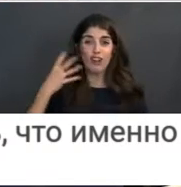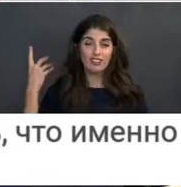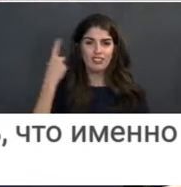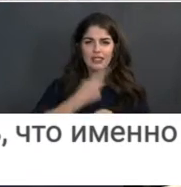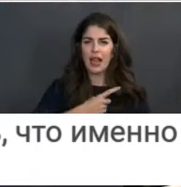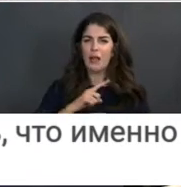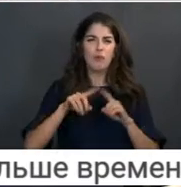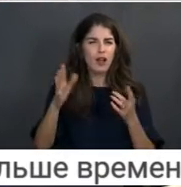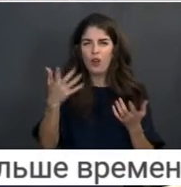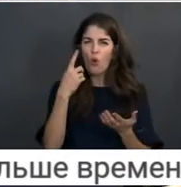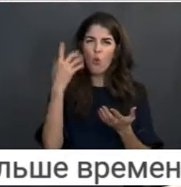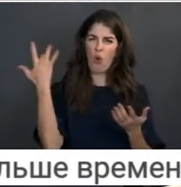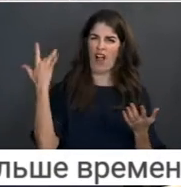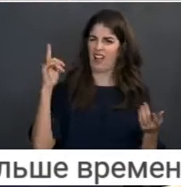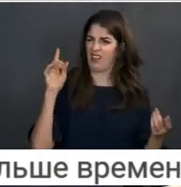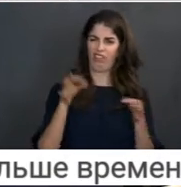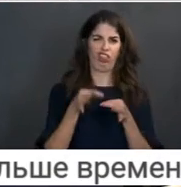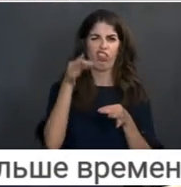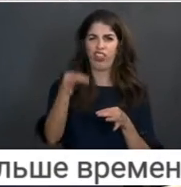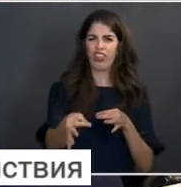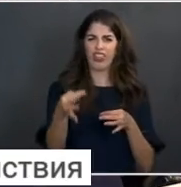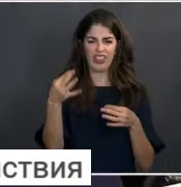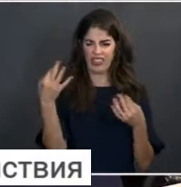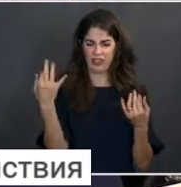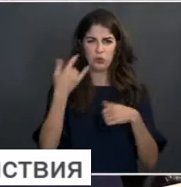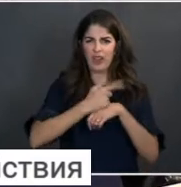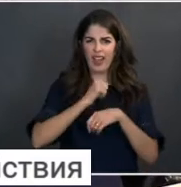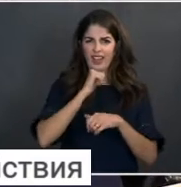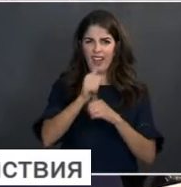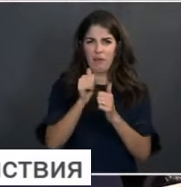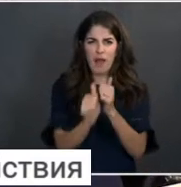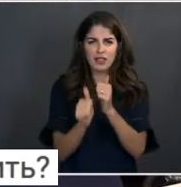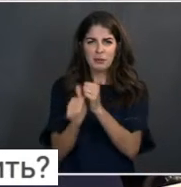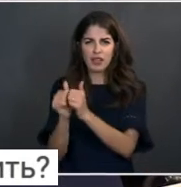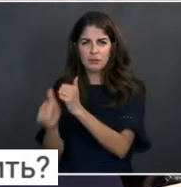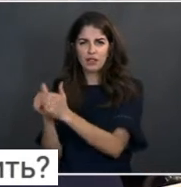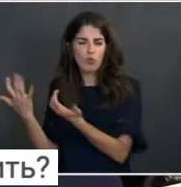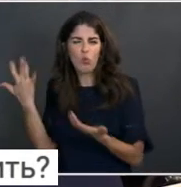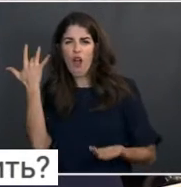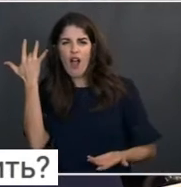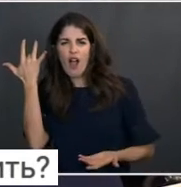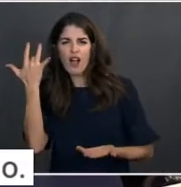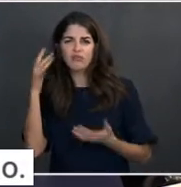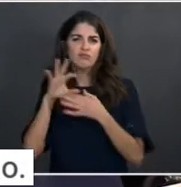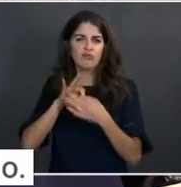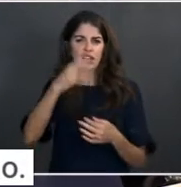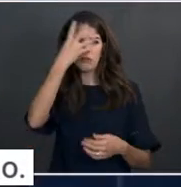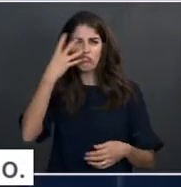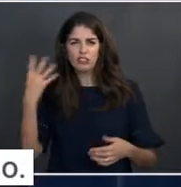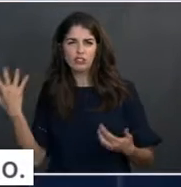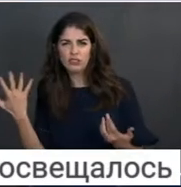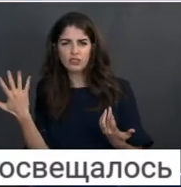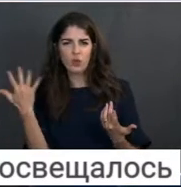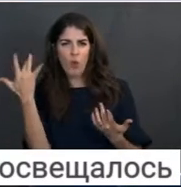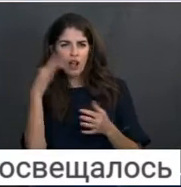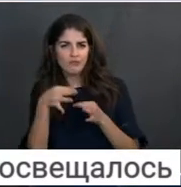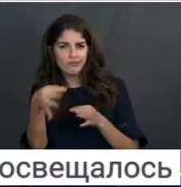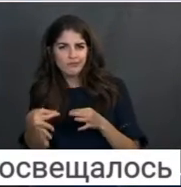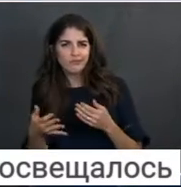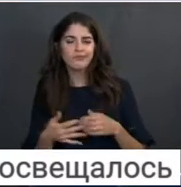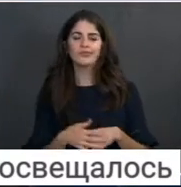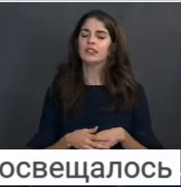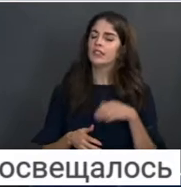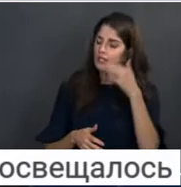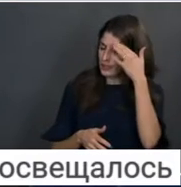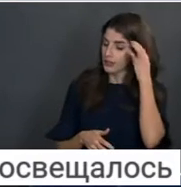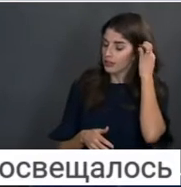what exactly changed and why it's taking a little bit longer for these executive orders and actions on immigration to execute? Sure. You know, one,